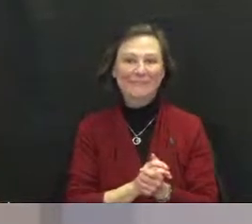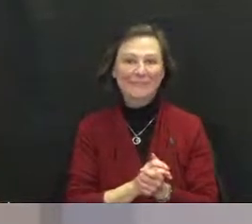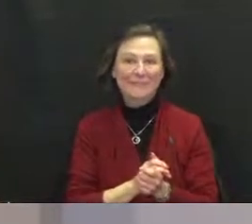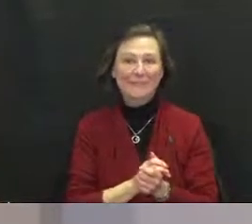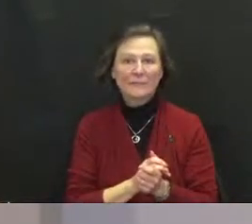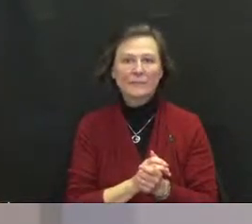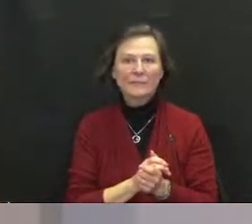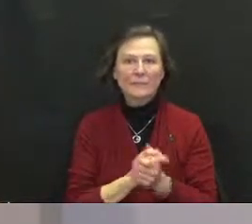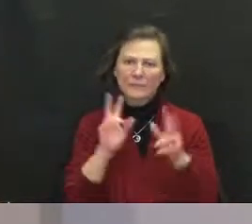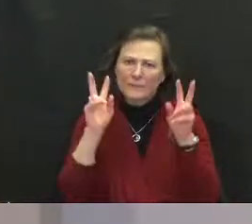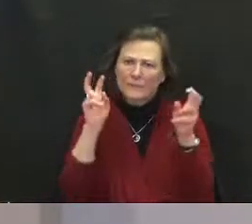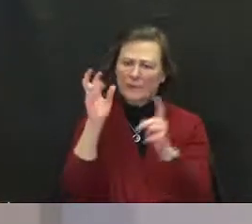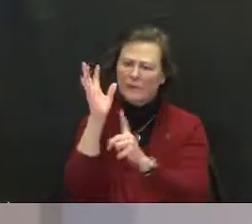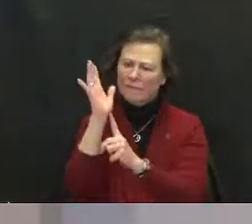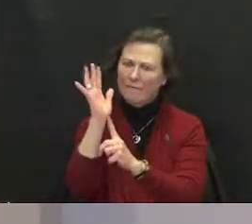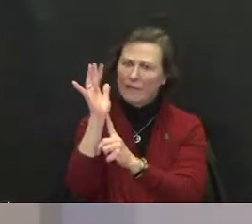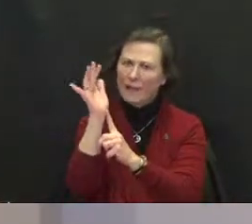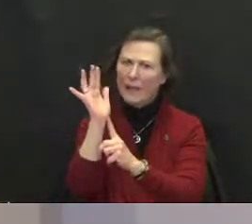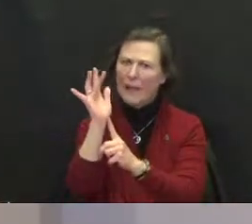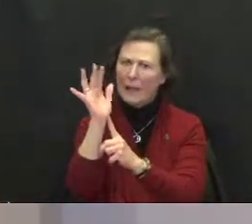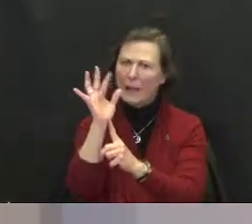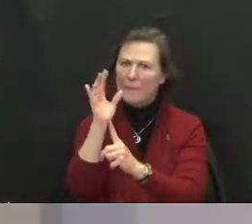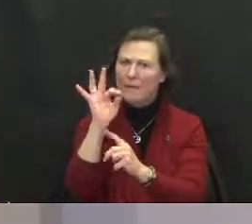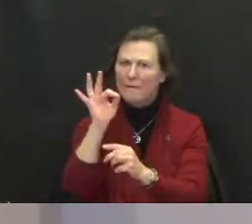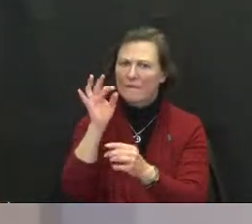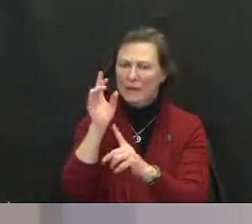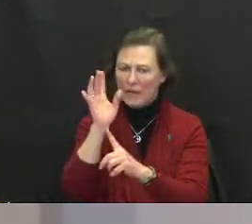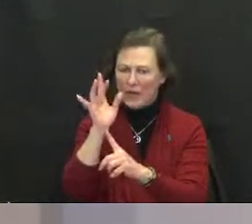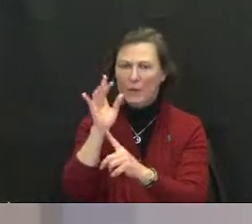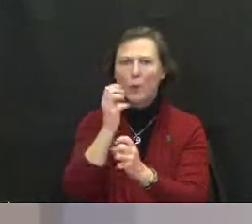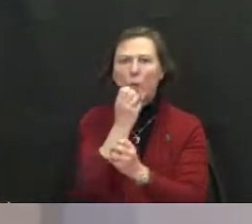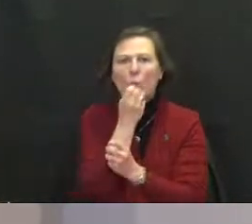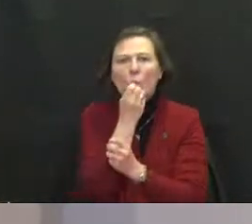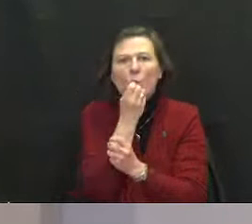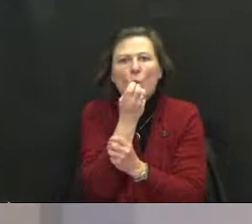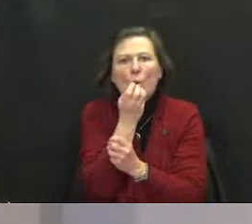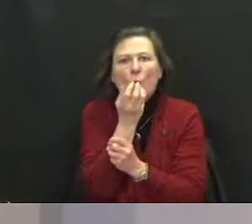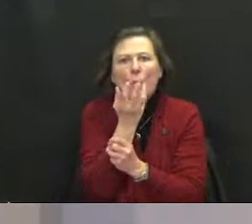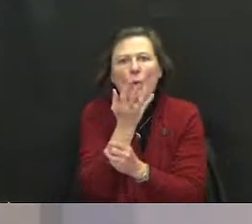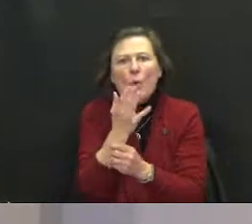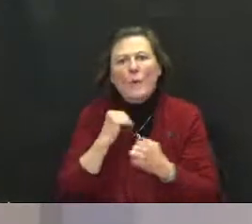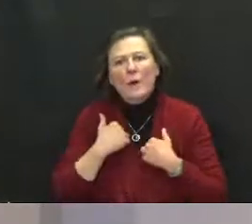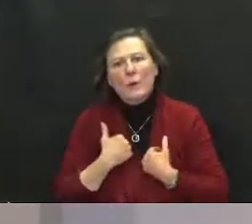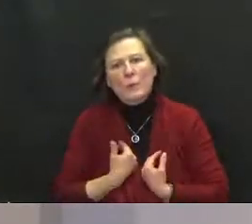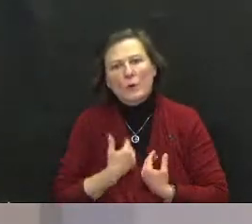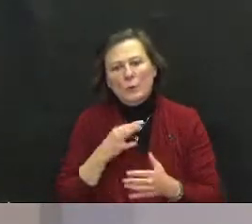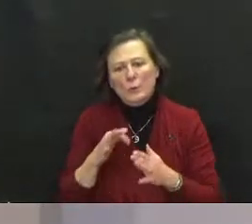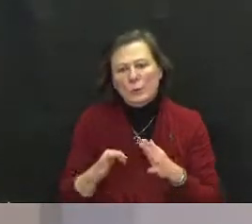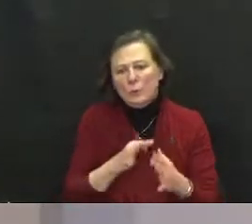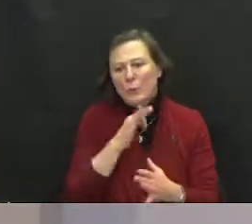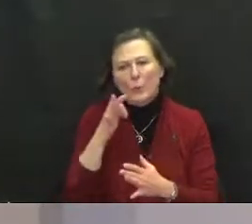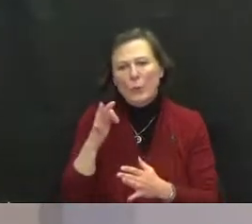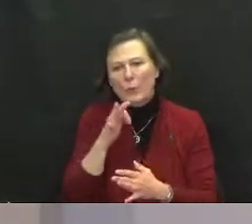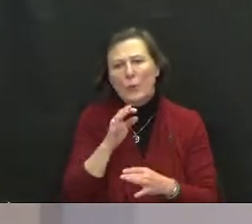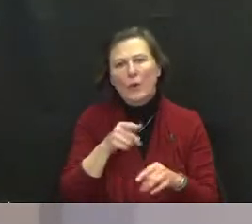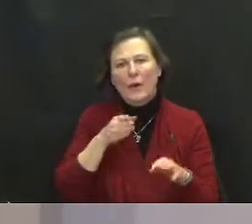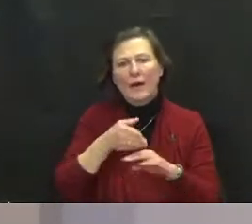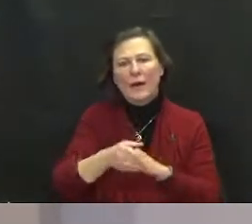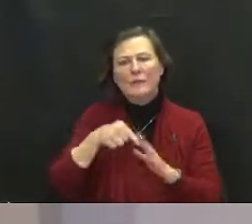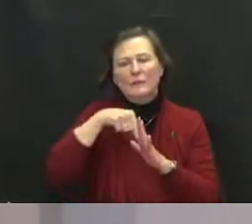The flame of a candle can warm the weary soul after a deep sorrow in life.